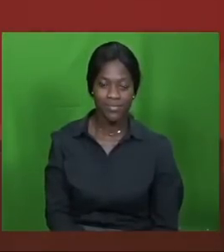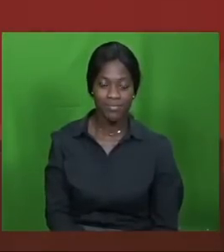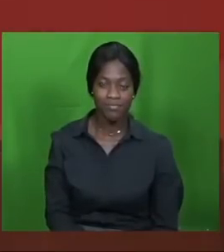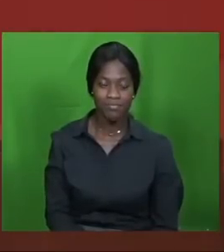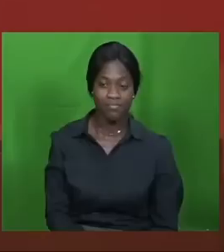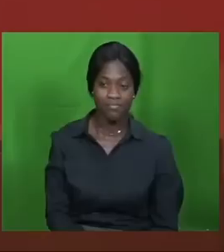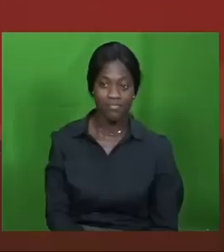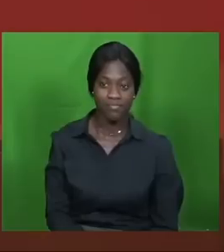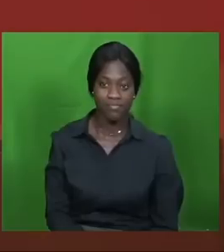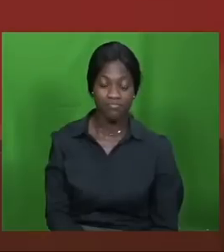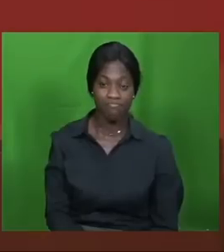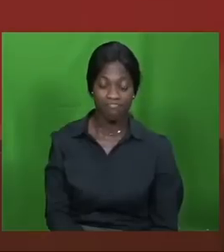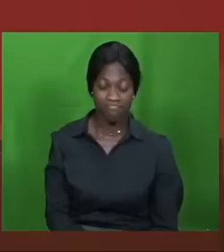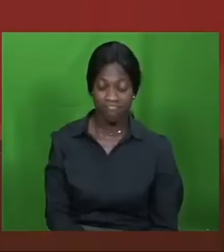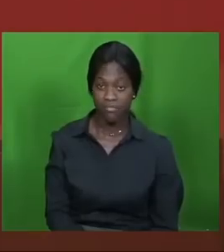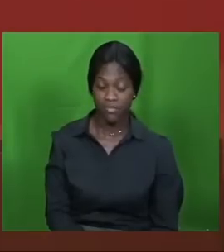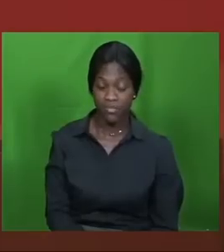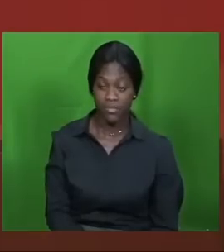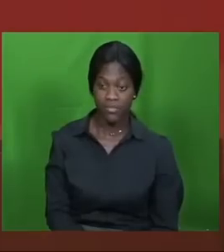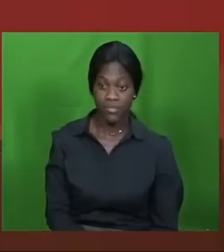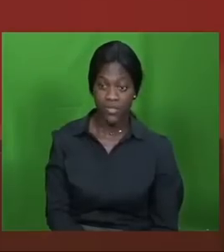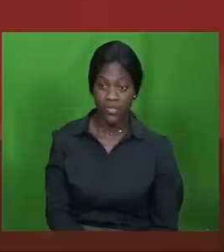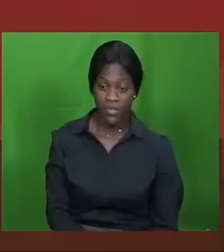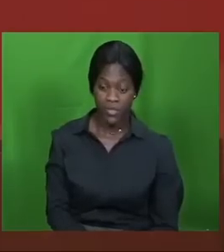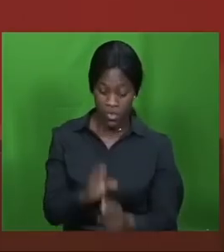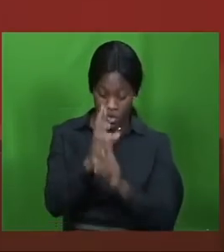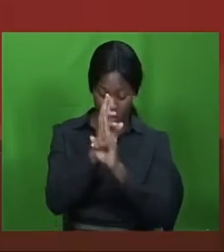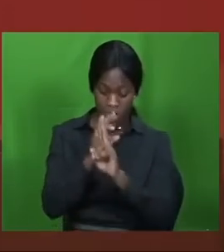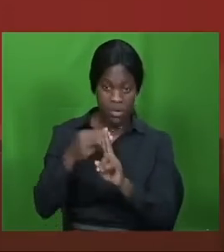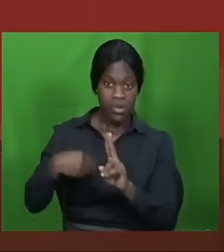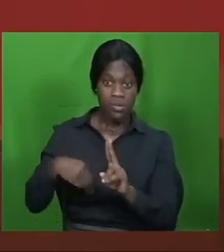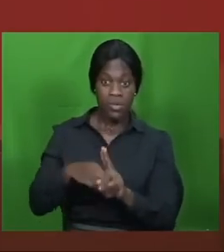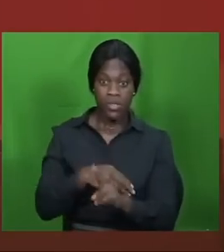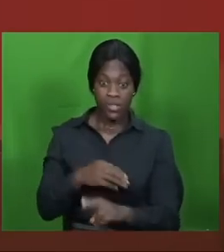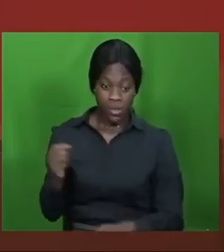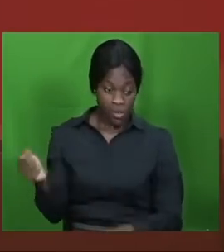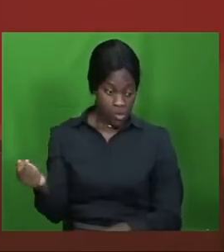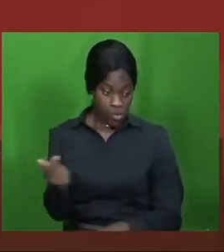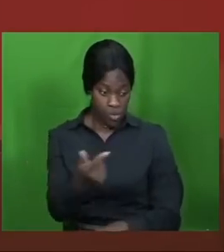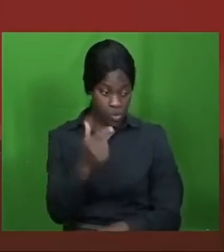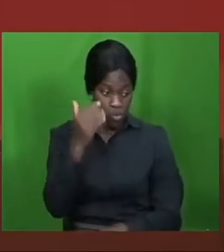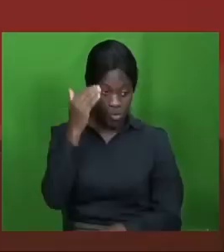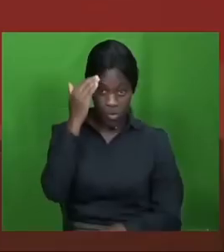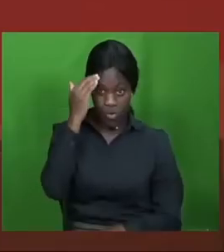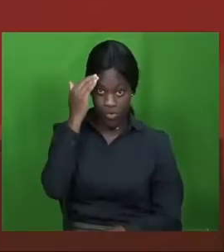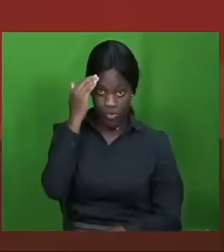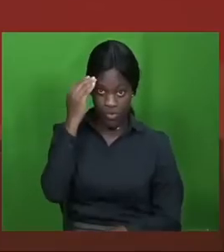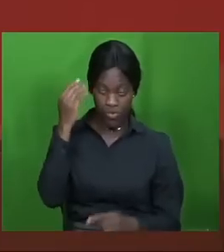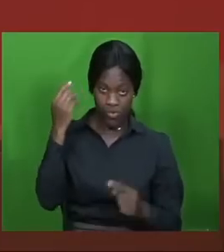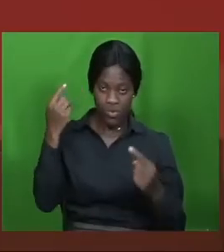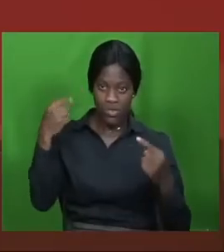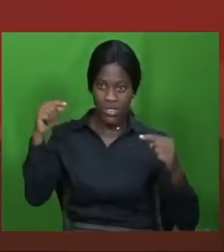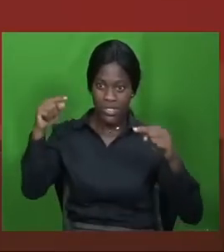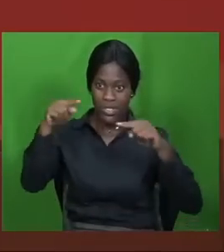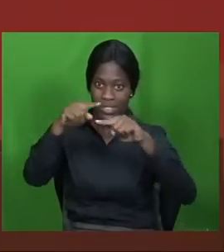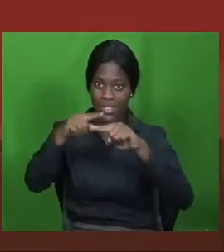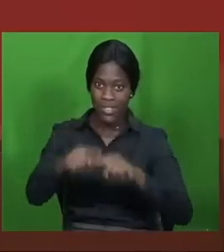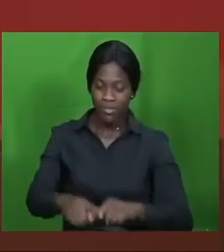Well, honorable members, I'm sure you all know that success is built on only three